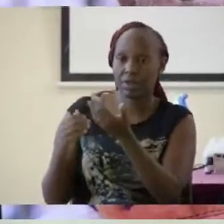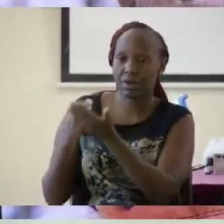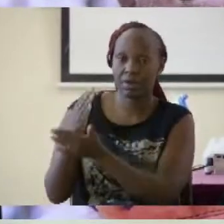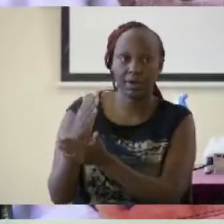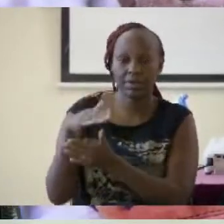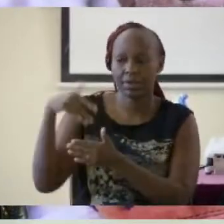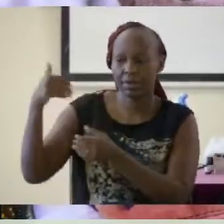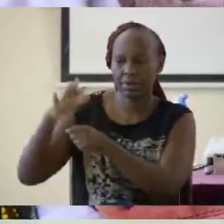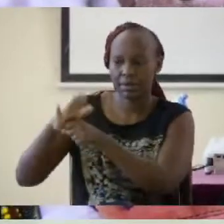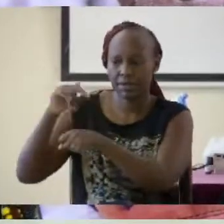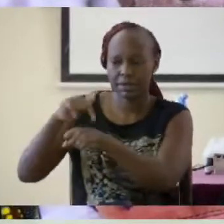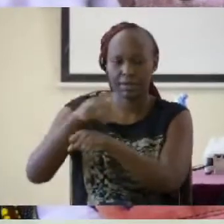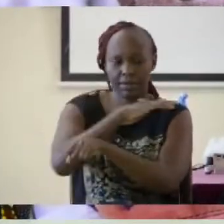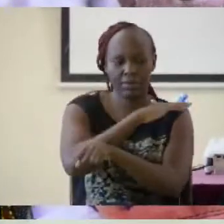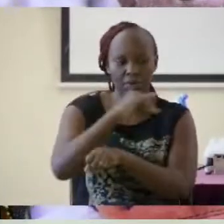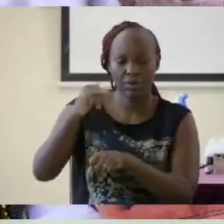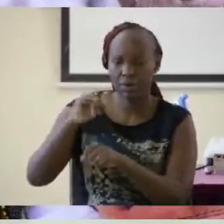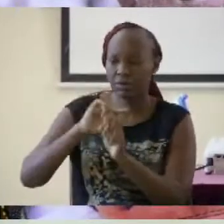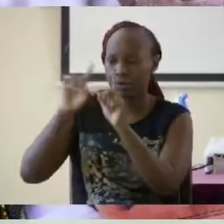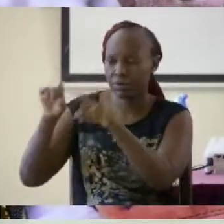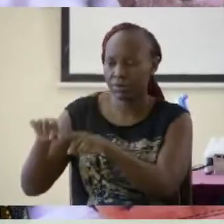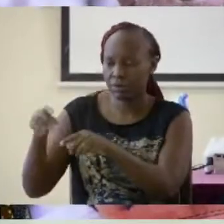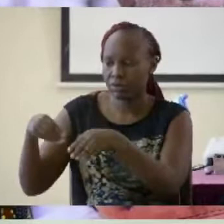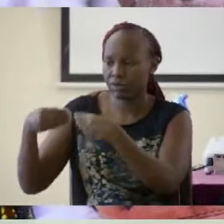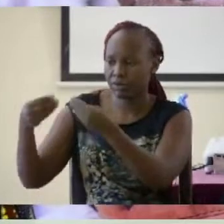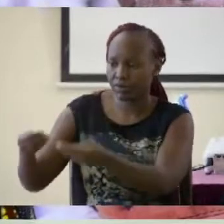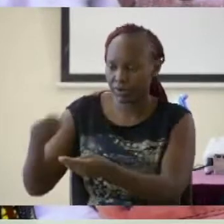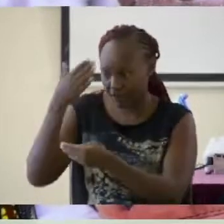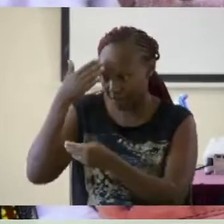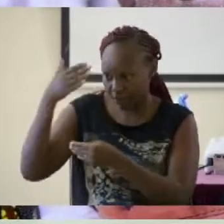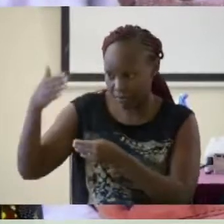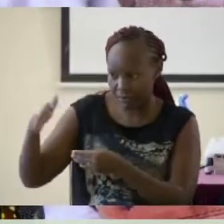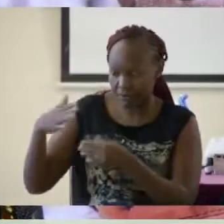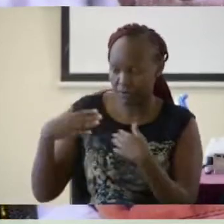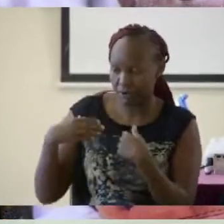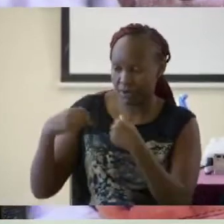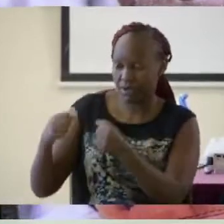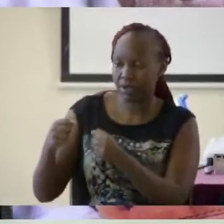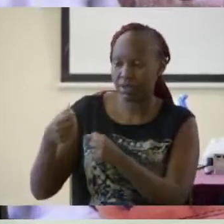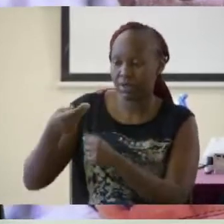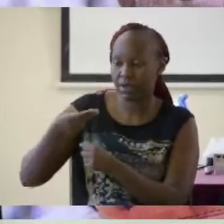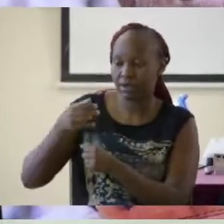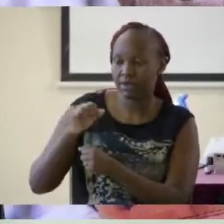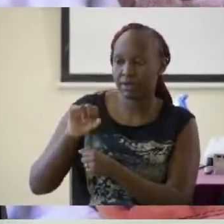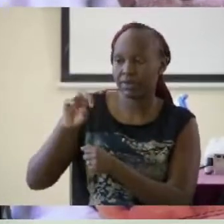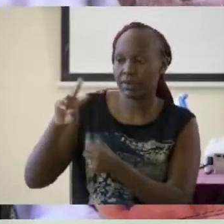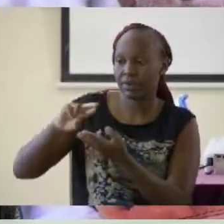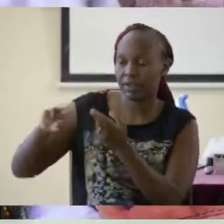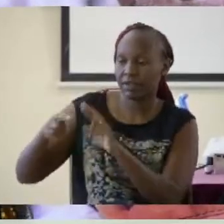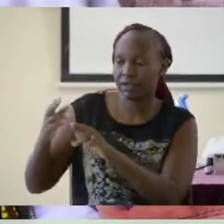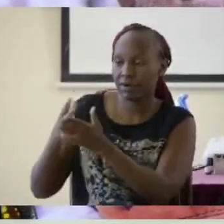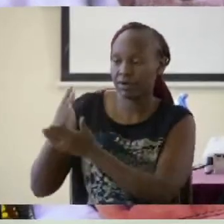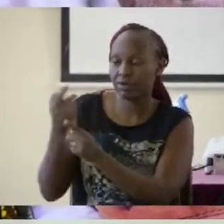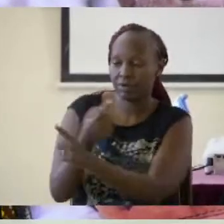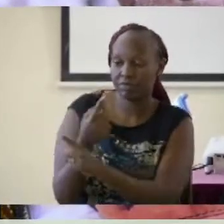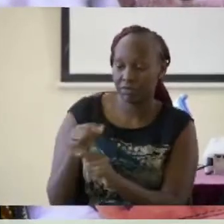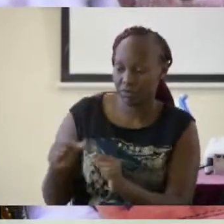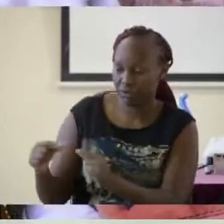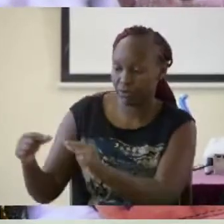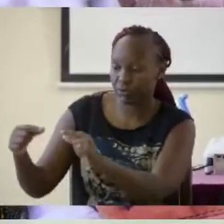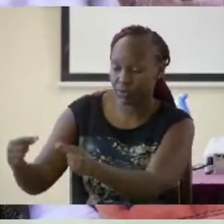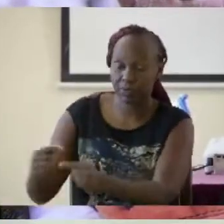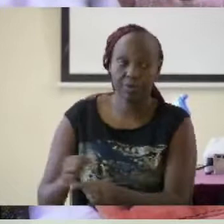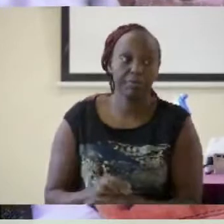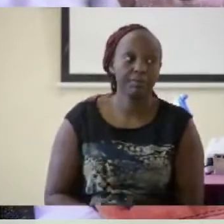invited to provide awareness on health and HIV-related rights to different groups.